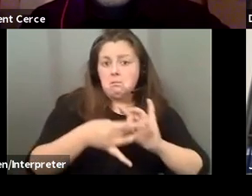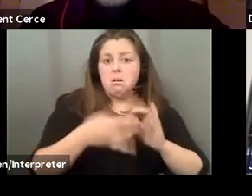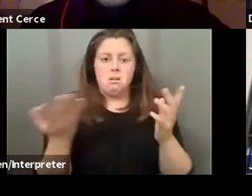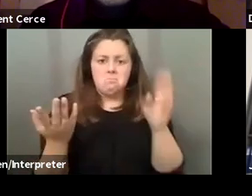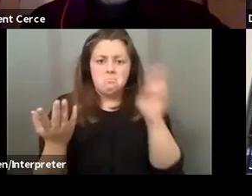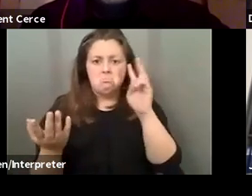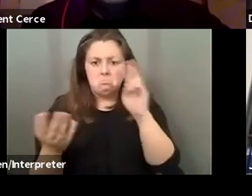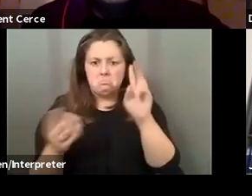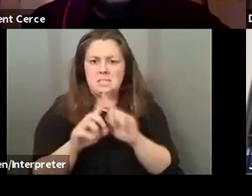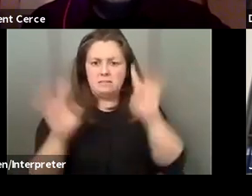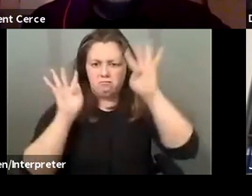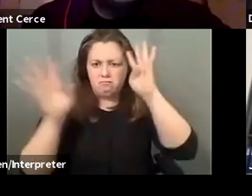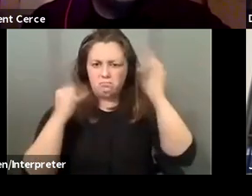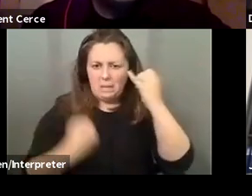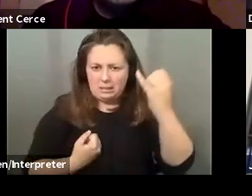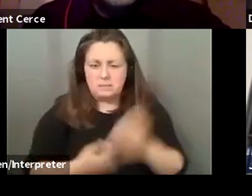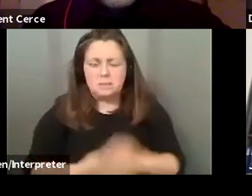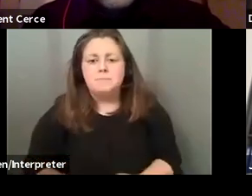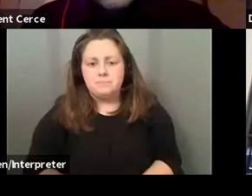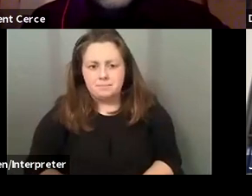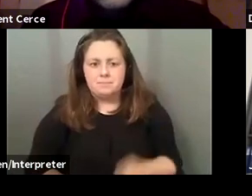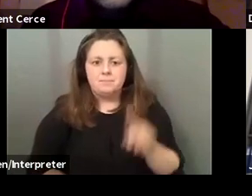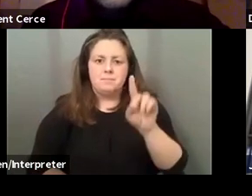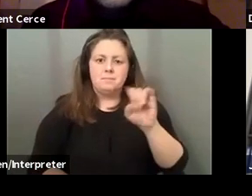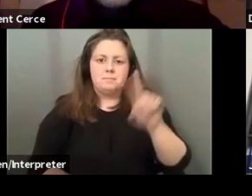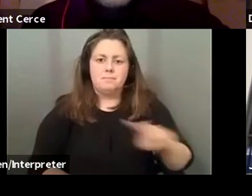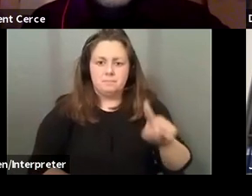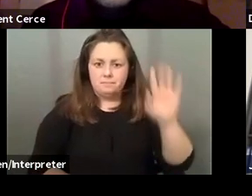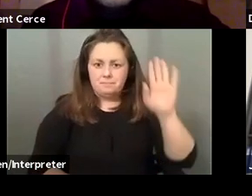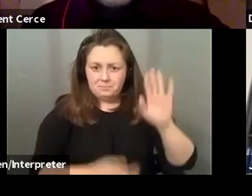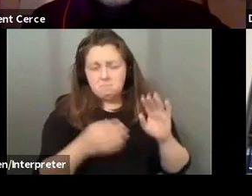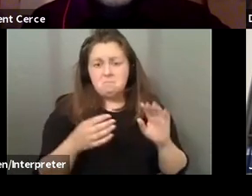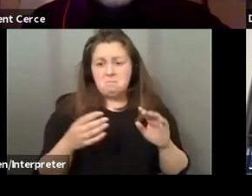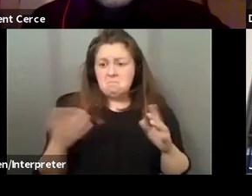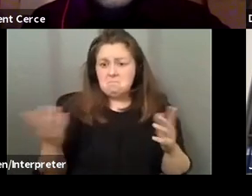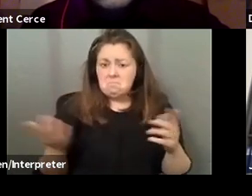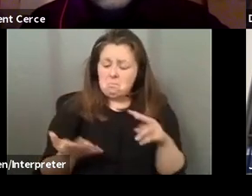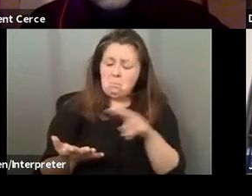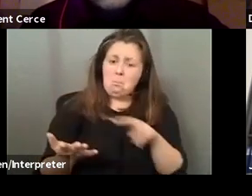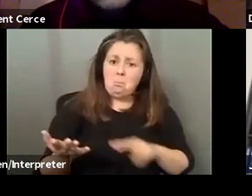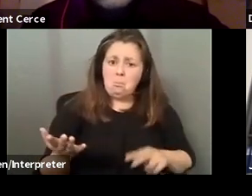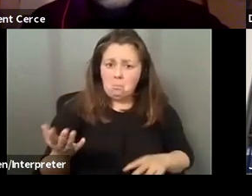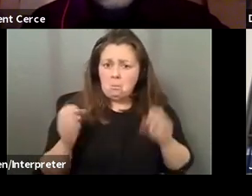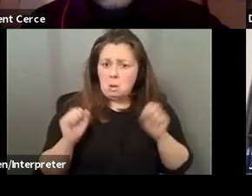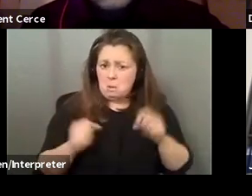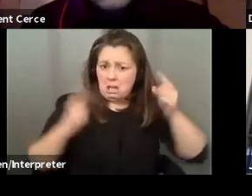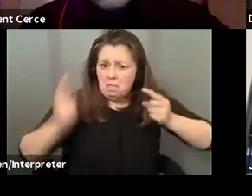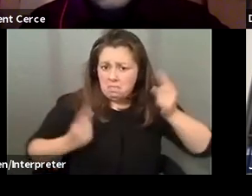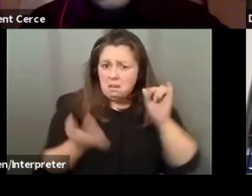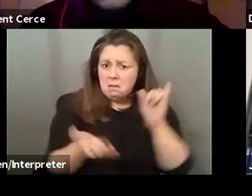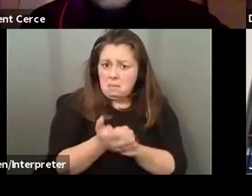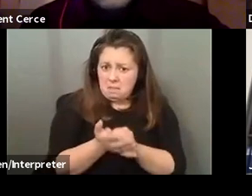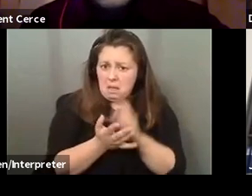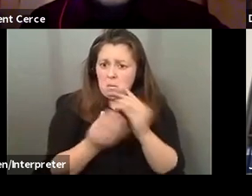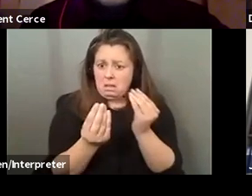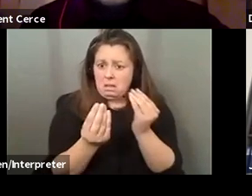Okay. I think there's some stuff there that there's certainly some food for thought. We can think about that and come back to you at a later time.